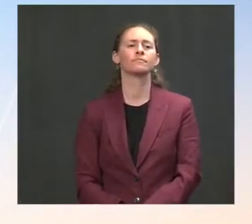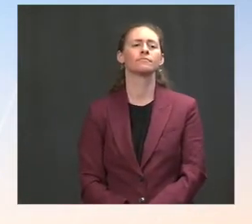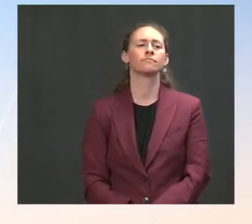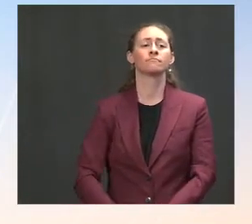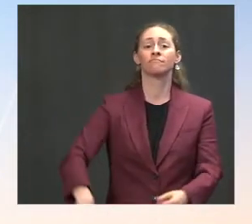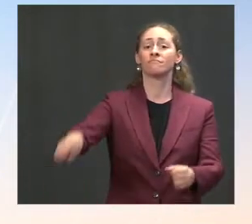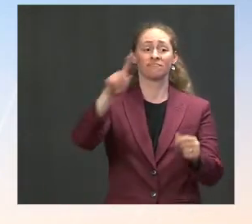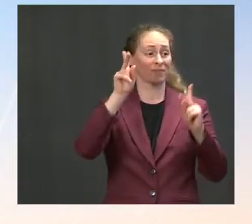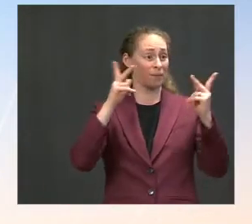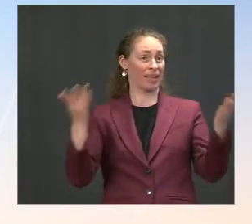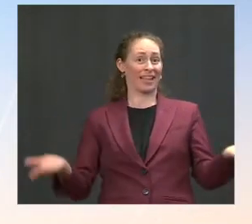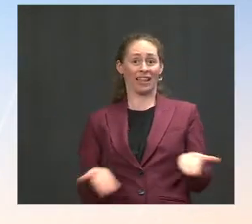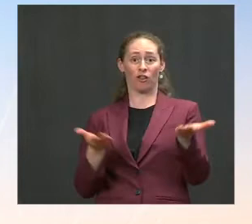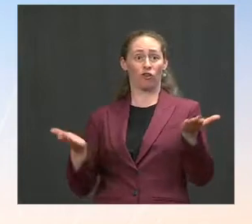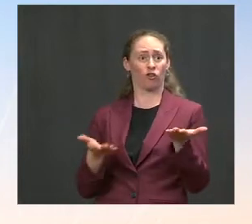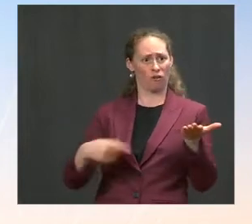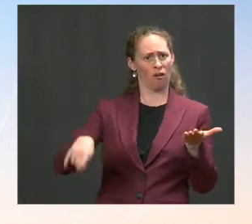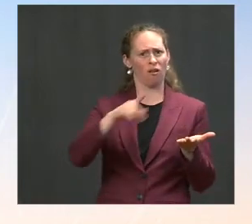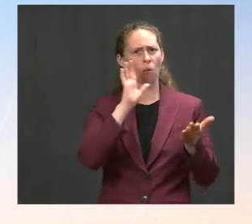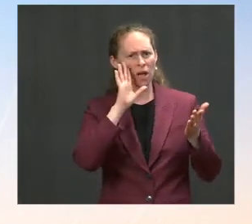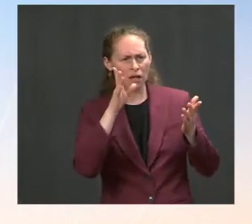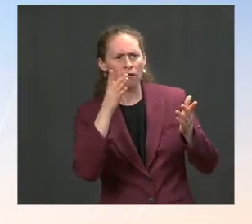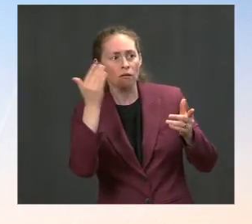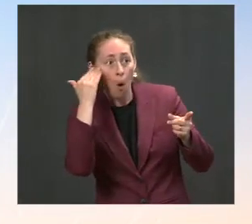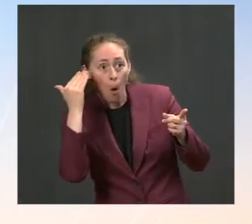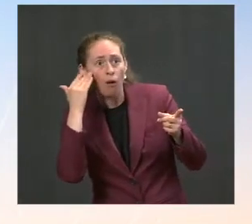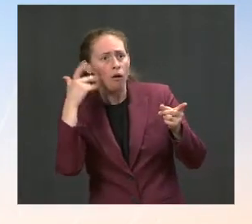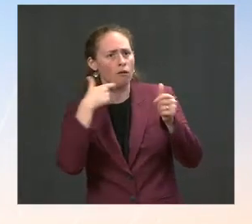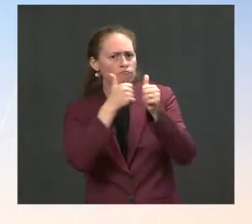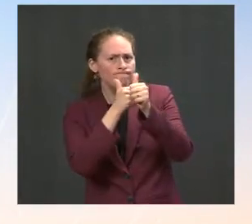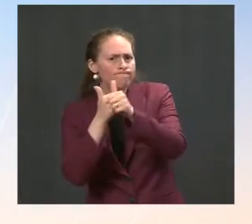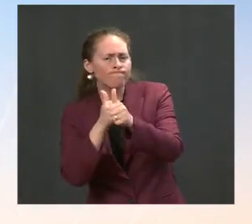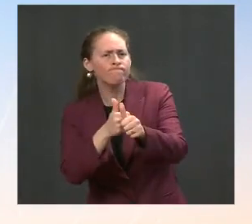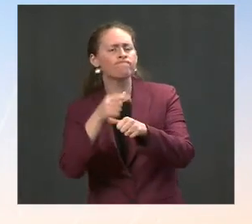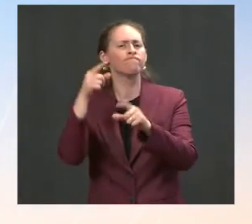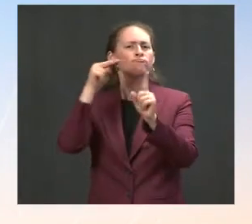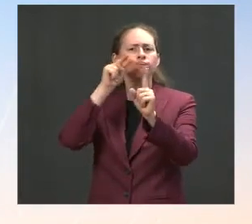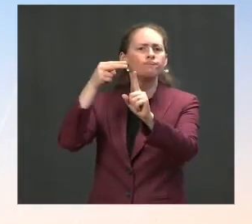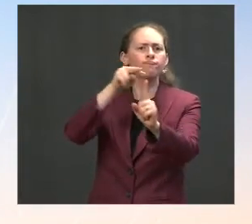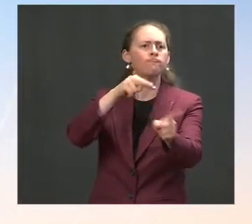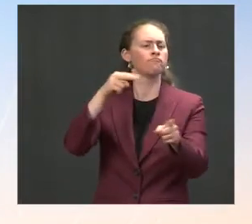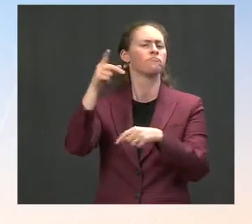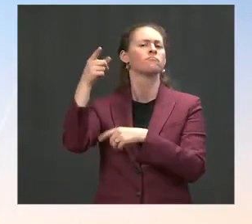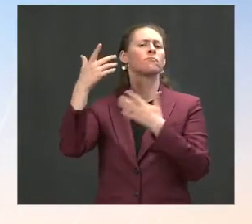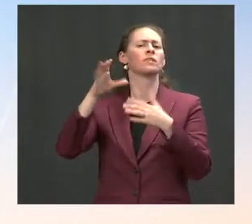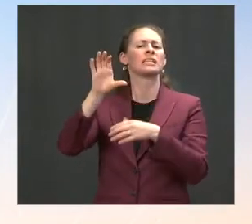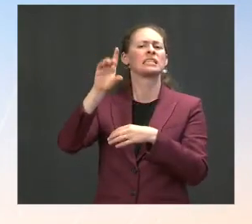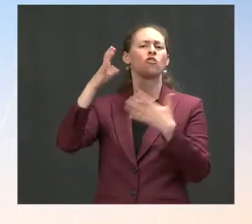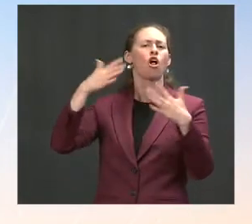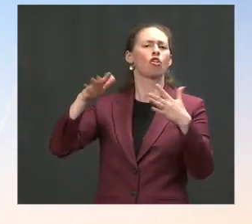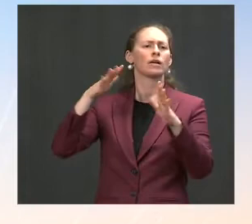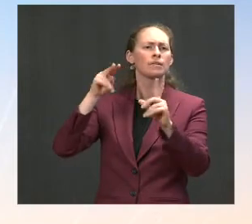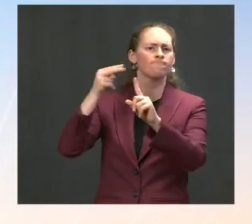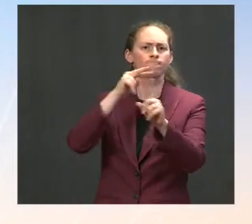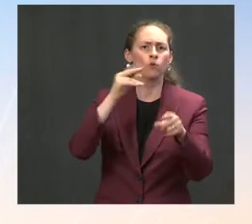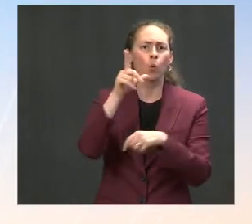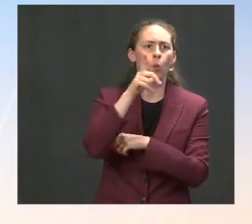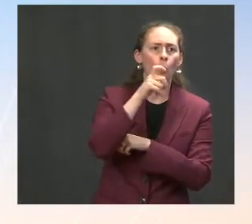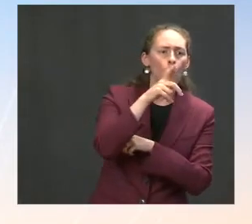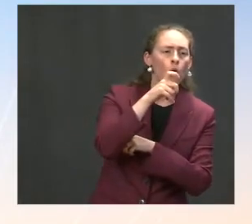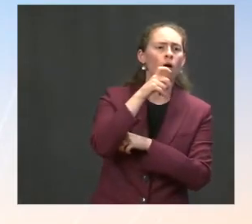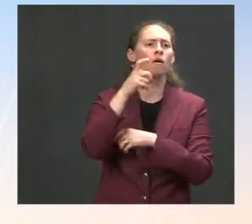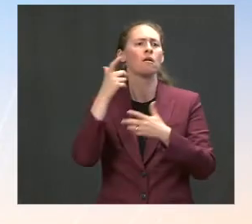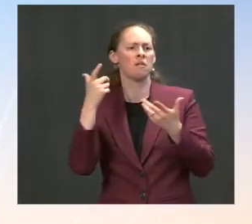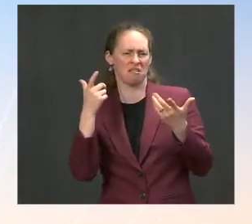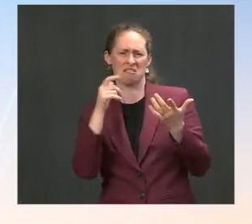here about who is vaccinated, who is getting the virus, getting hospitalized. Hopefully not. It remains a small percentage. And following